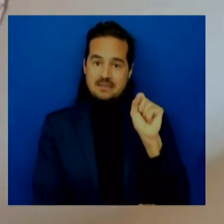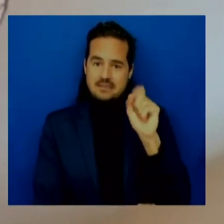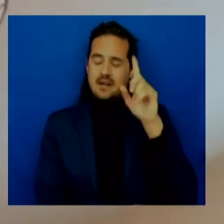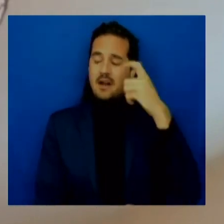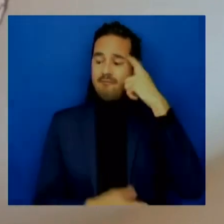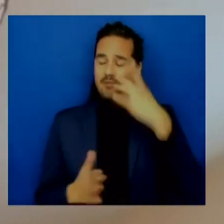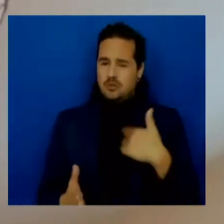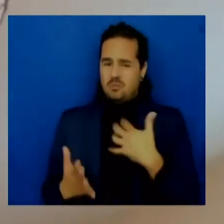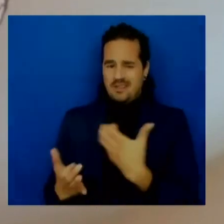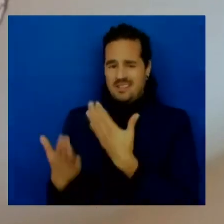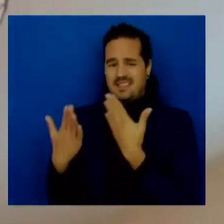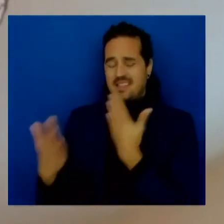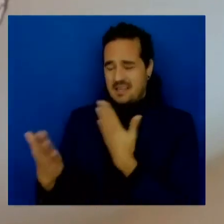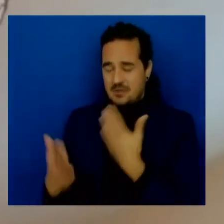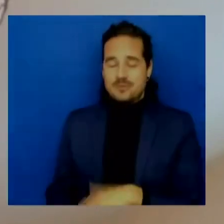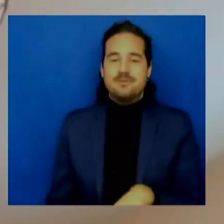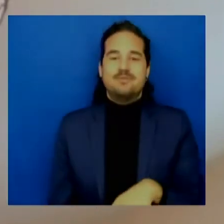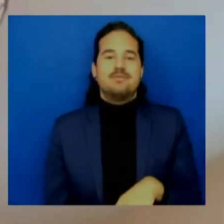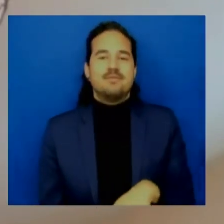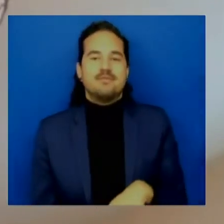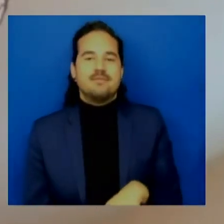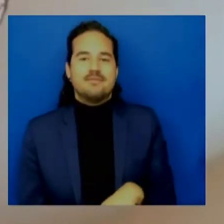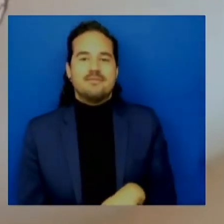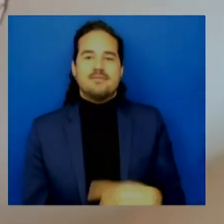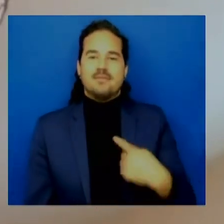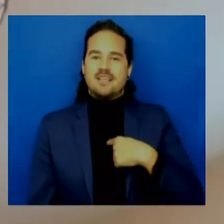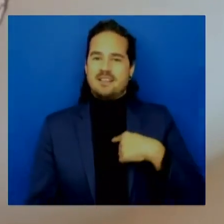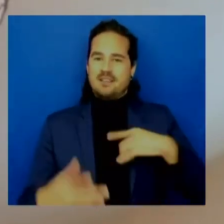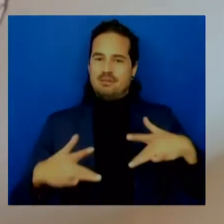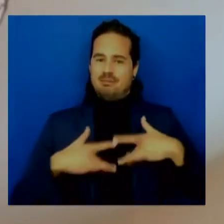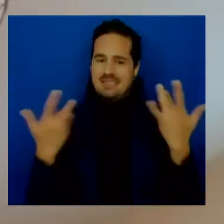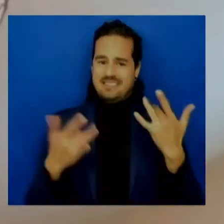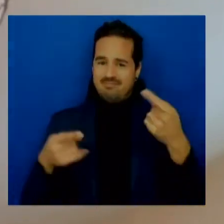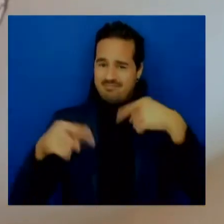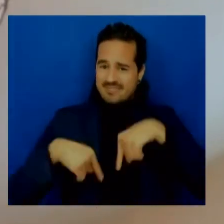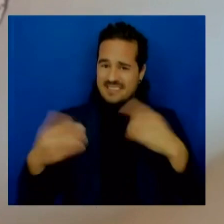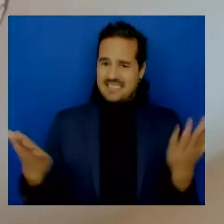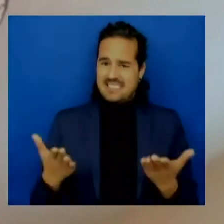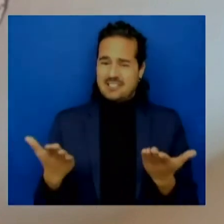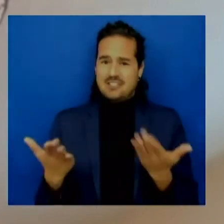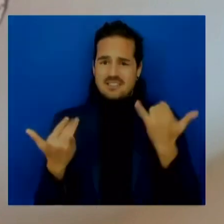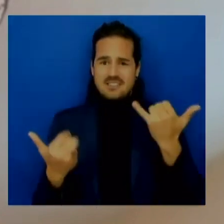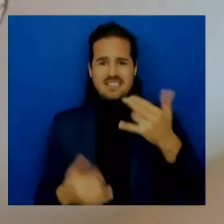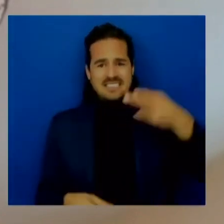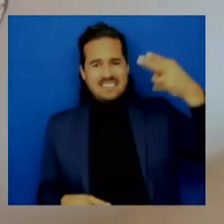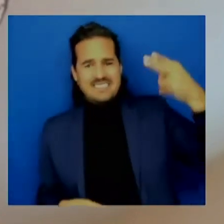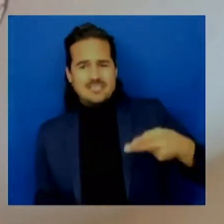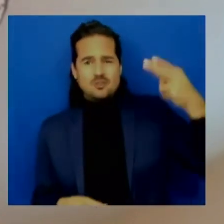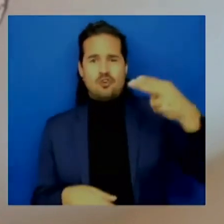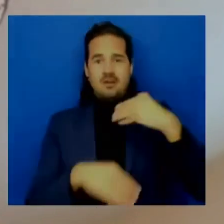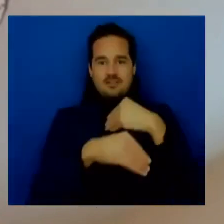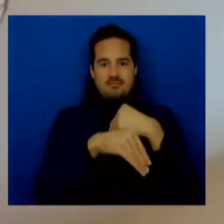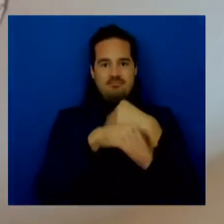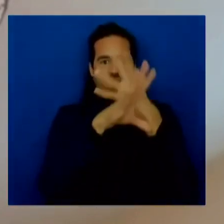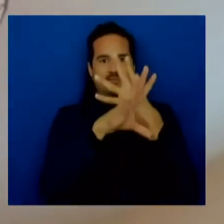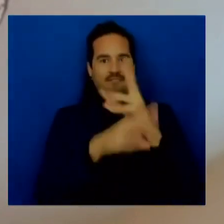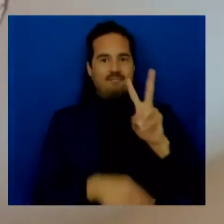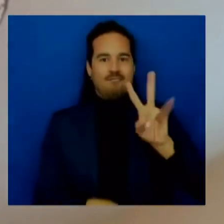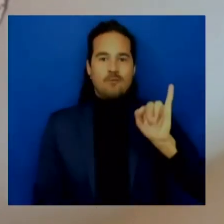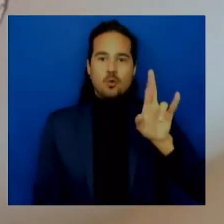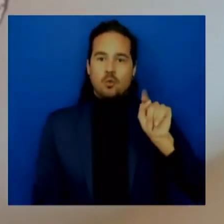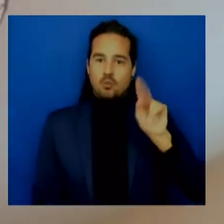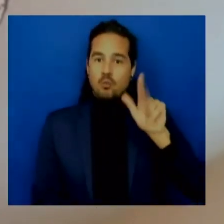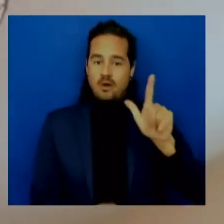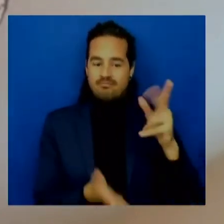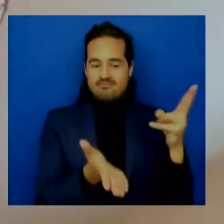I'm thrilled to be part of this historic virtual bill signing today. You know, last year, the legislature and our governor, we were able to